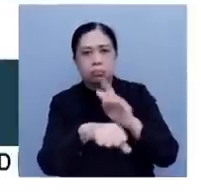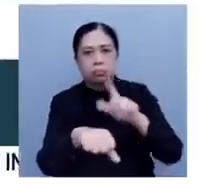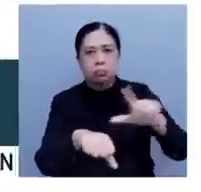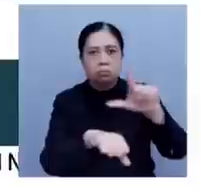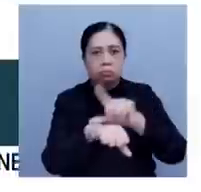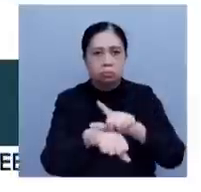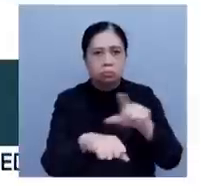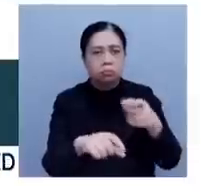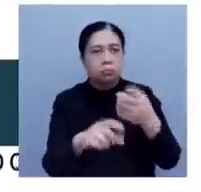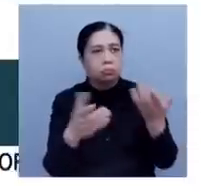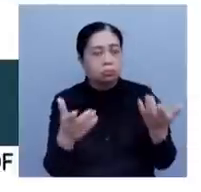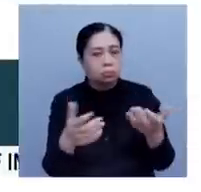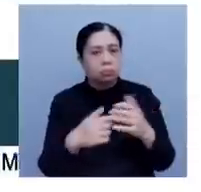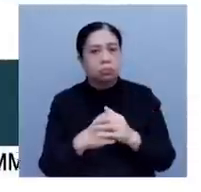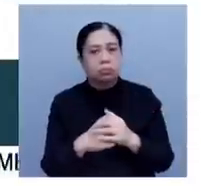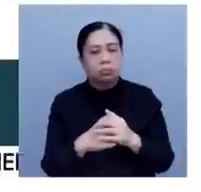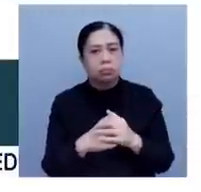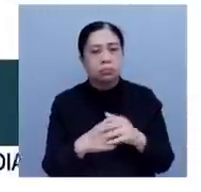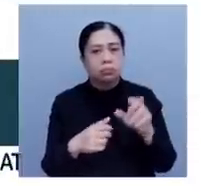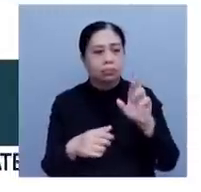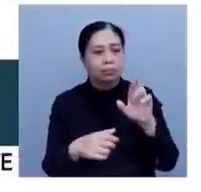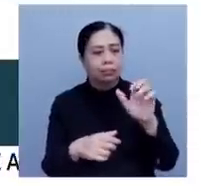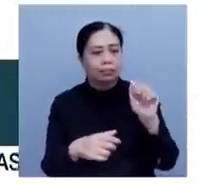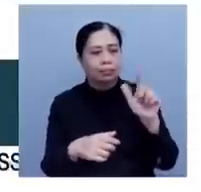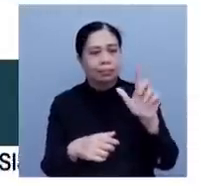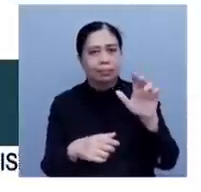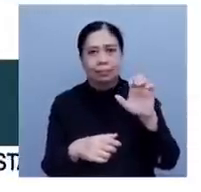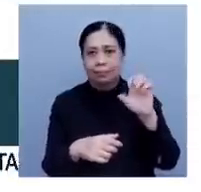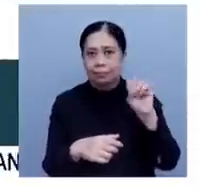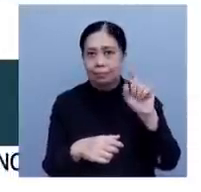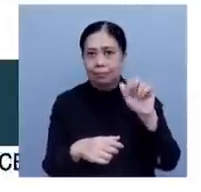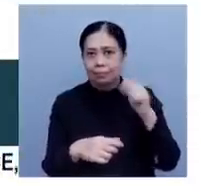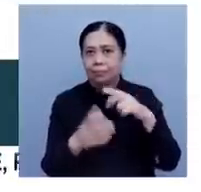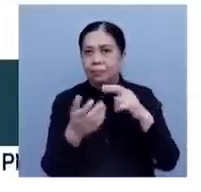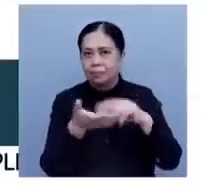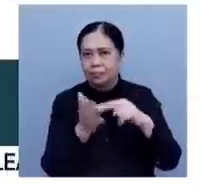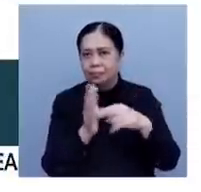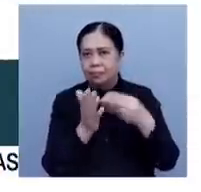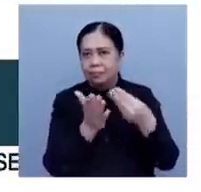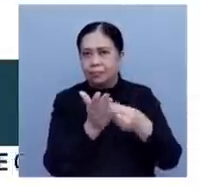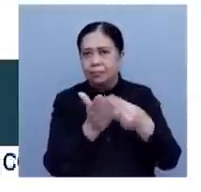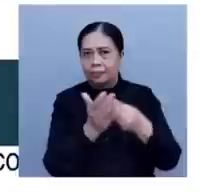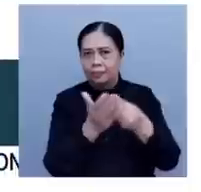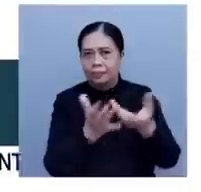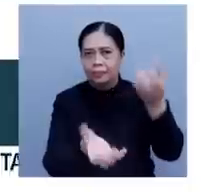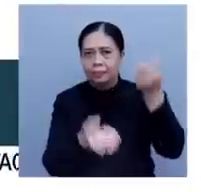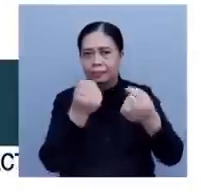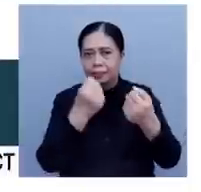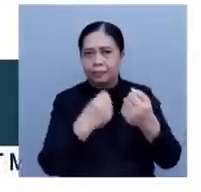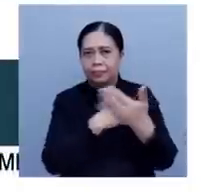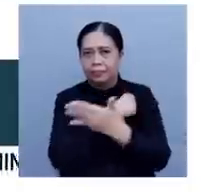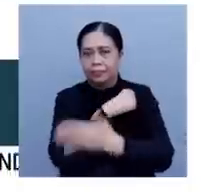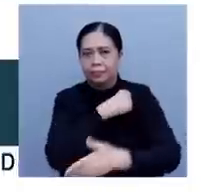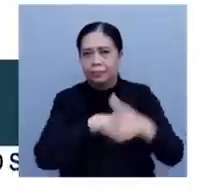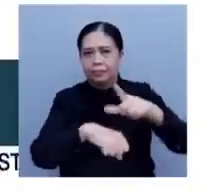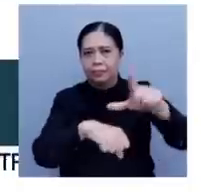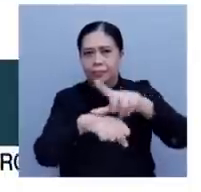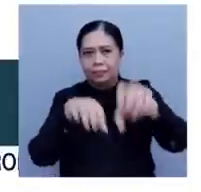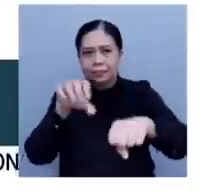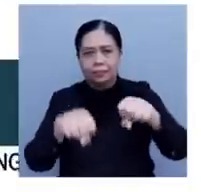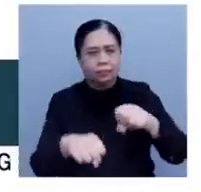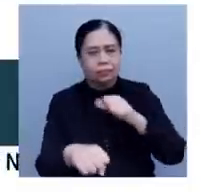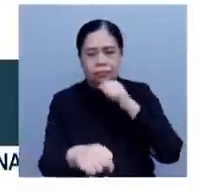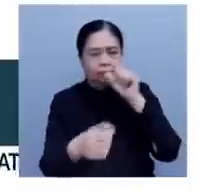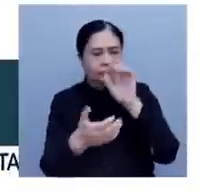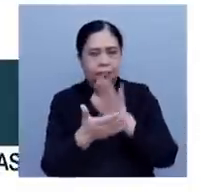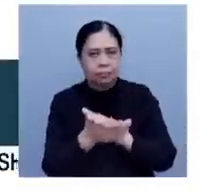Philippines, is basically real estate development for some money corporation. And I do not believe that that